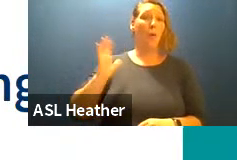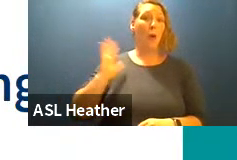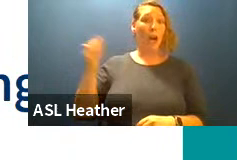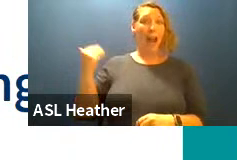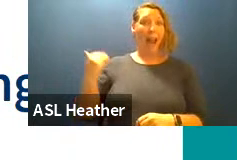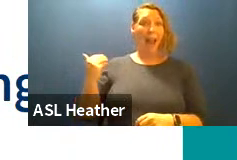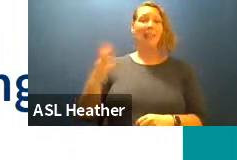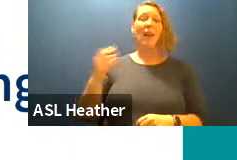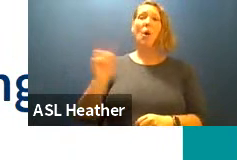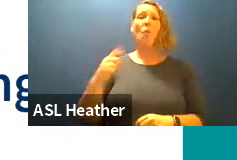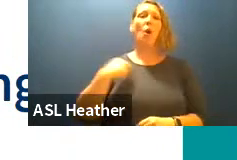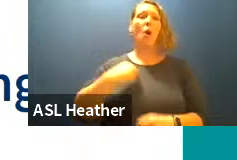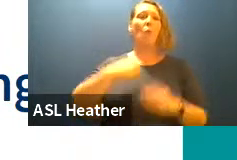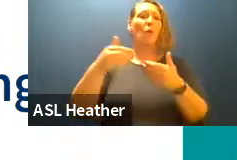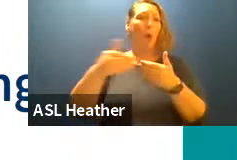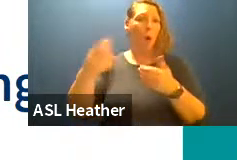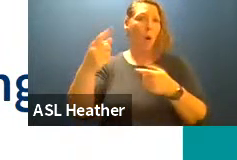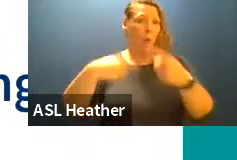we are going to.